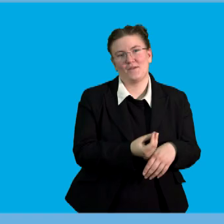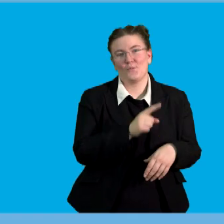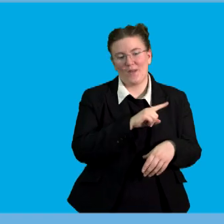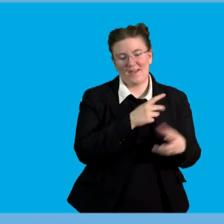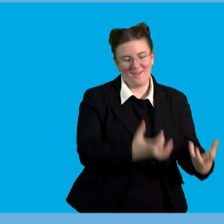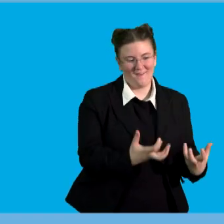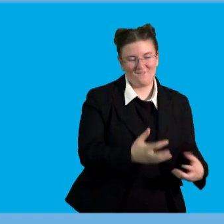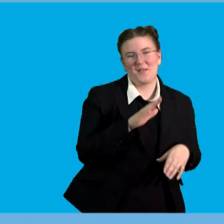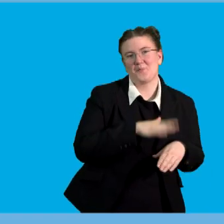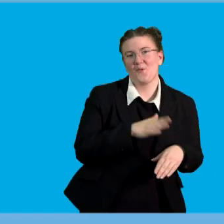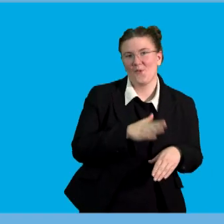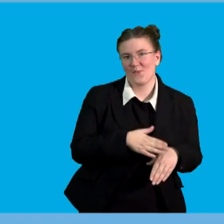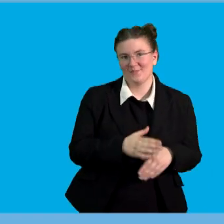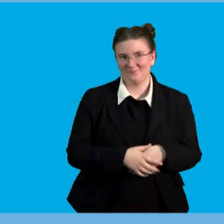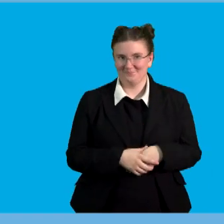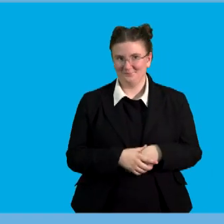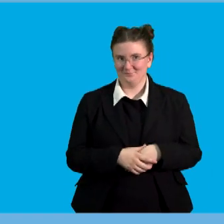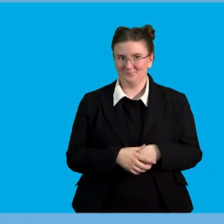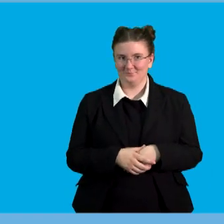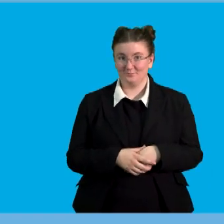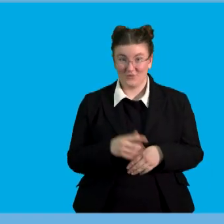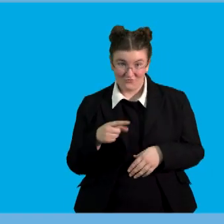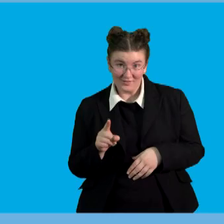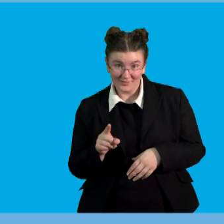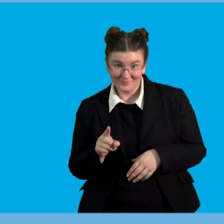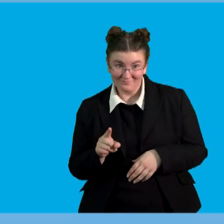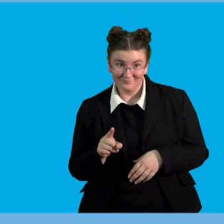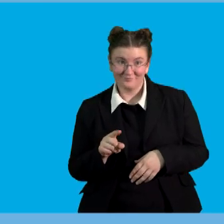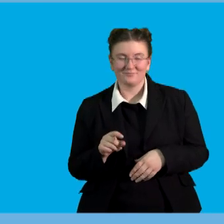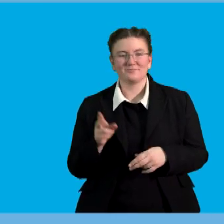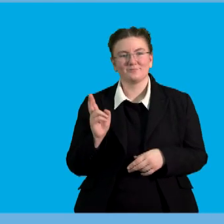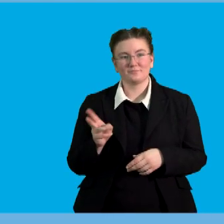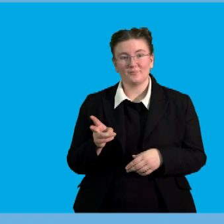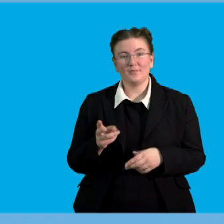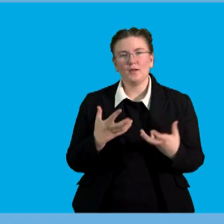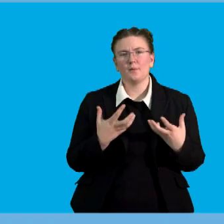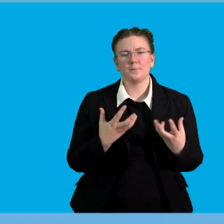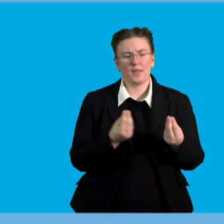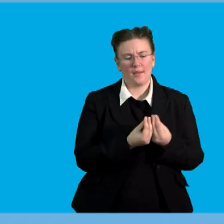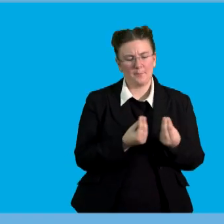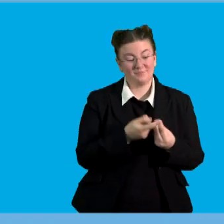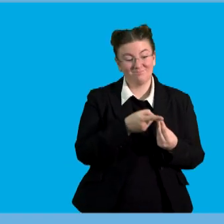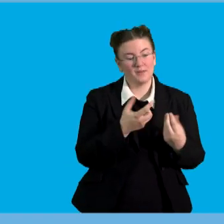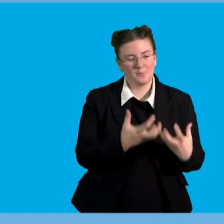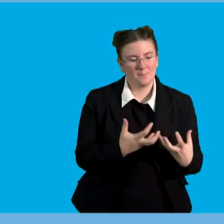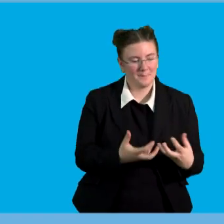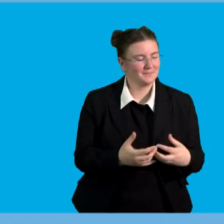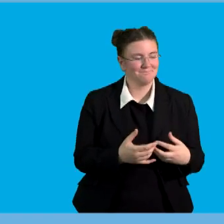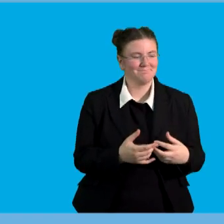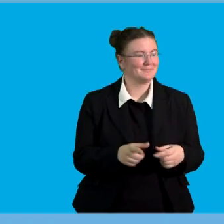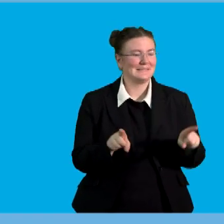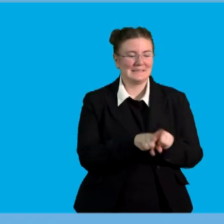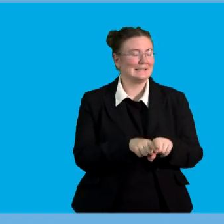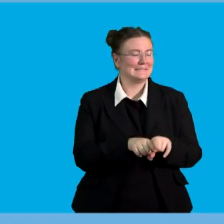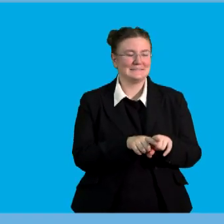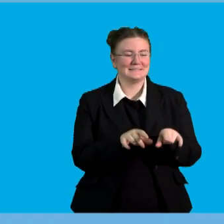one will contain twice as many gold atoms within it, right? Then again, the mass of an object stays the